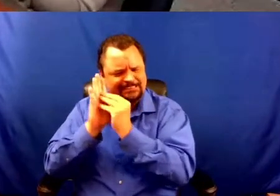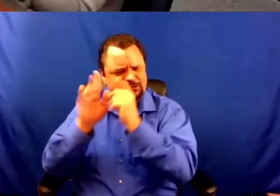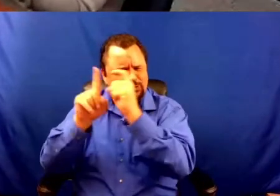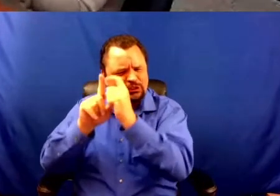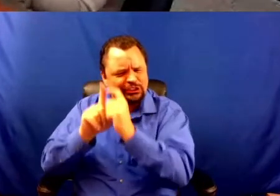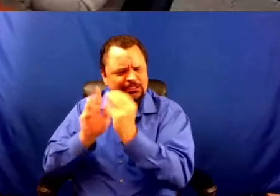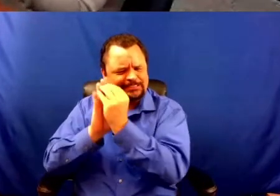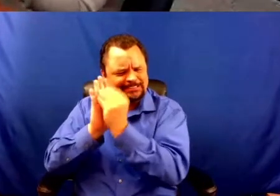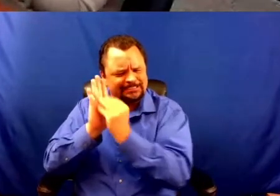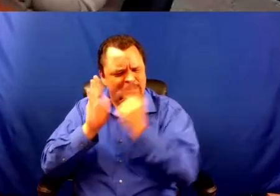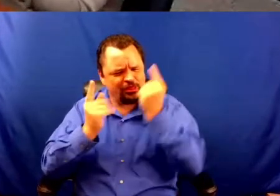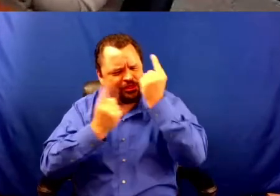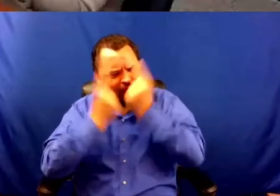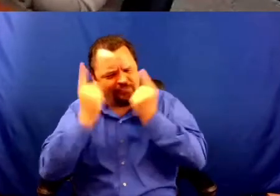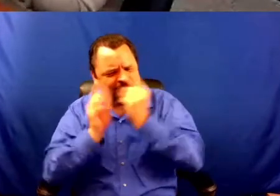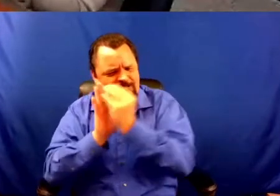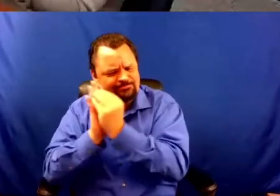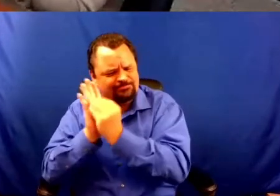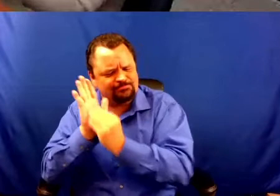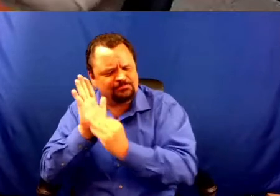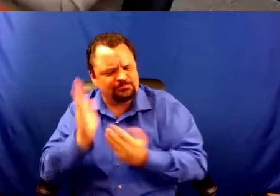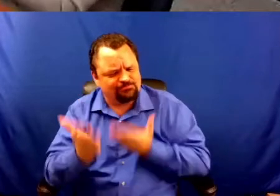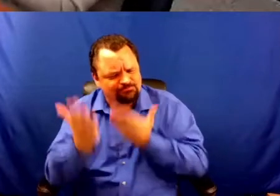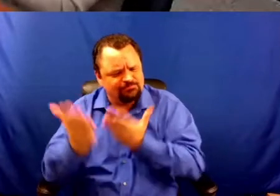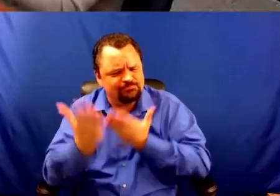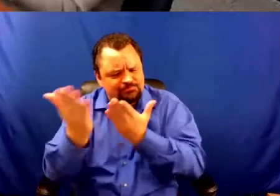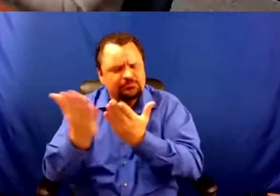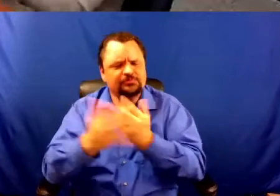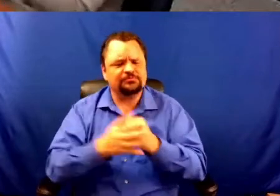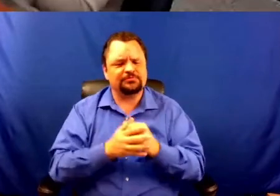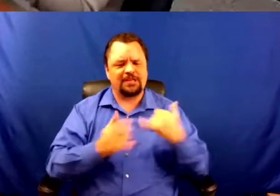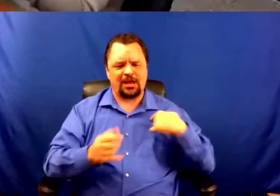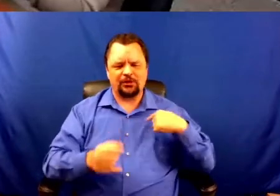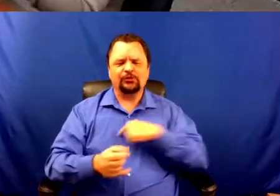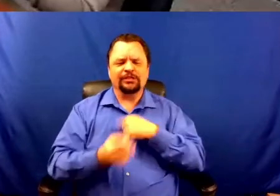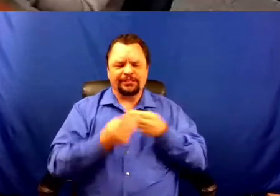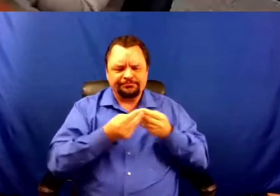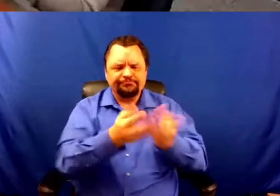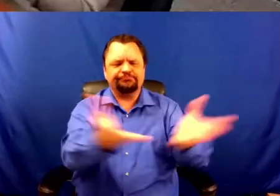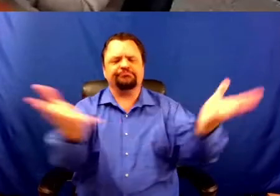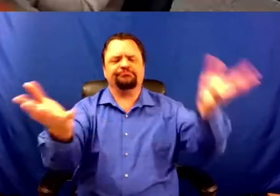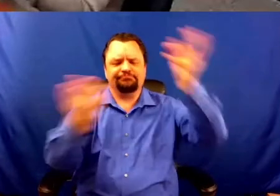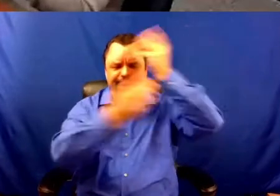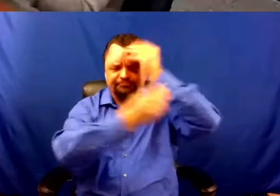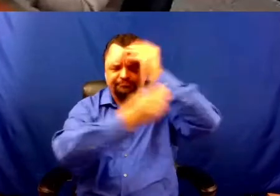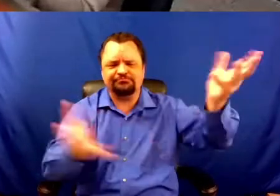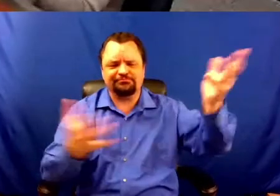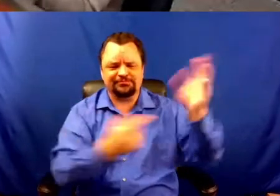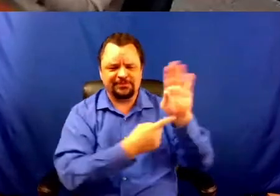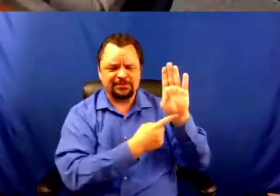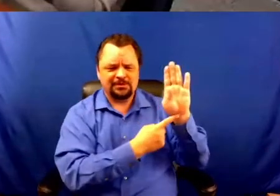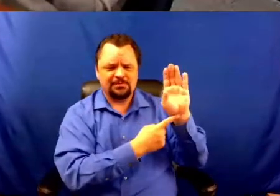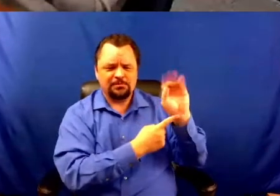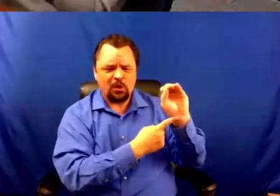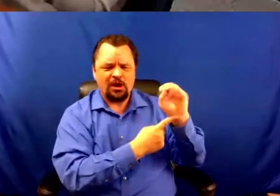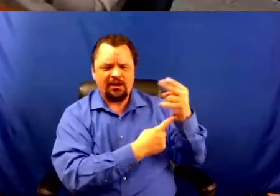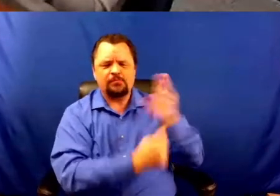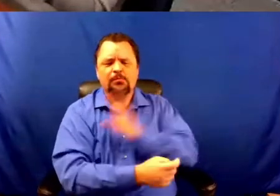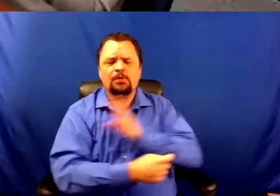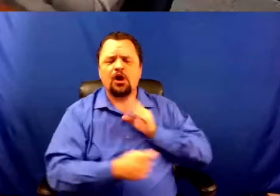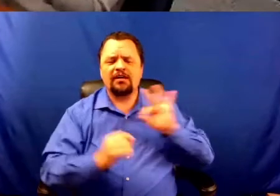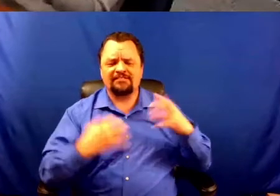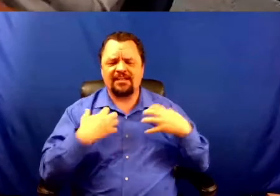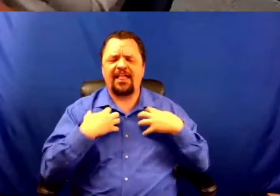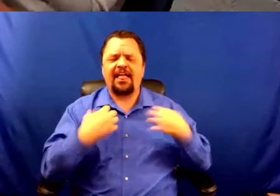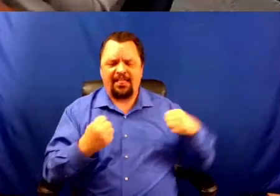brought copies of that with me today, hoping that our Board of Health will take the time. I'm not going to read through all of it unless you'd like it read